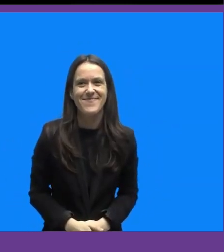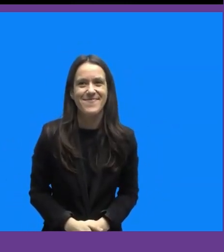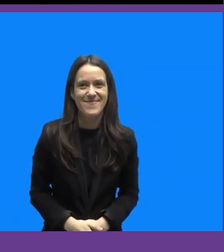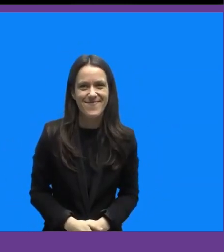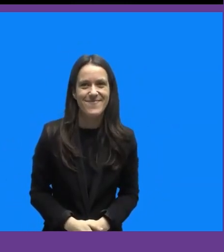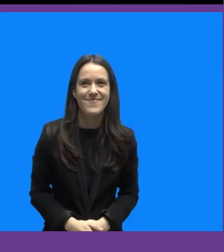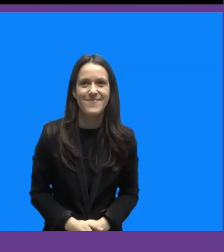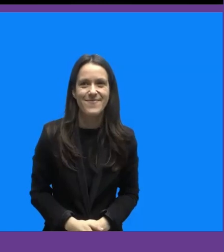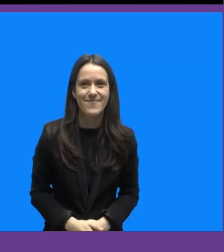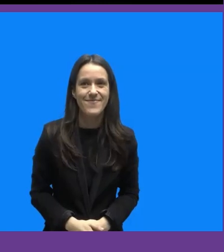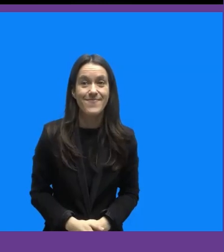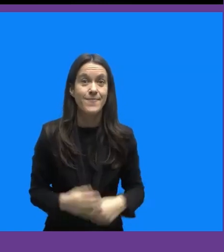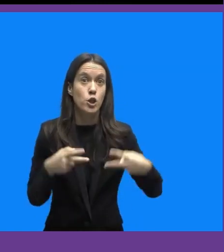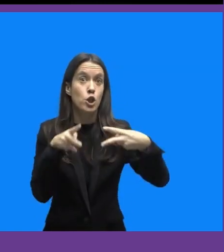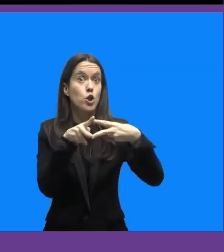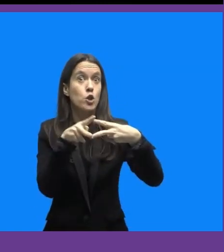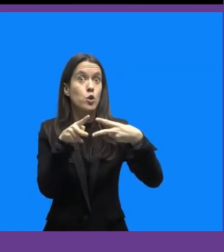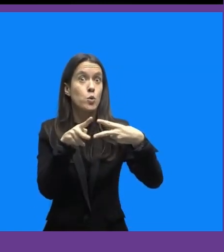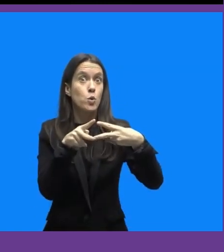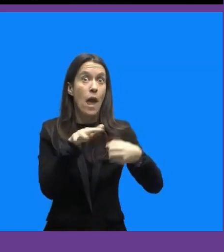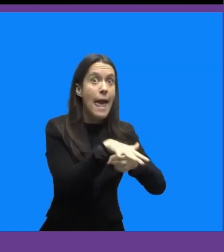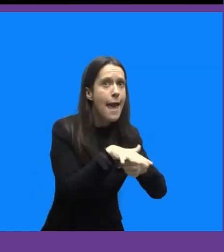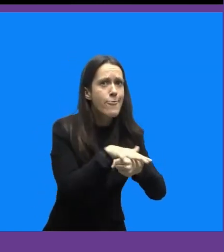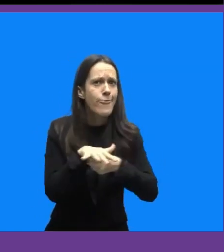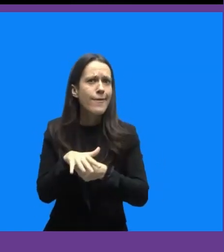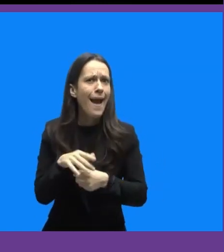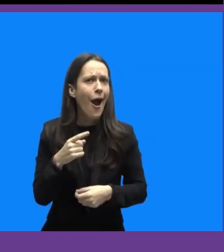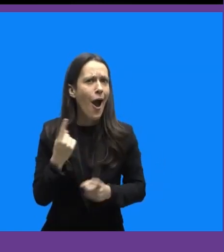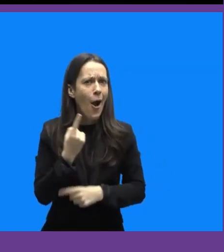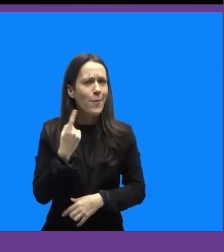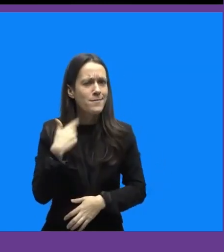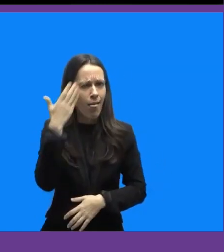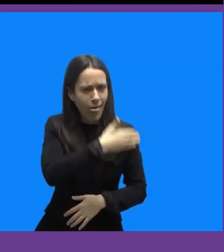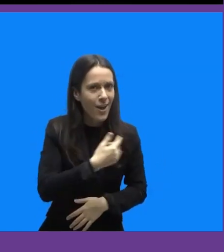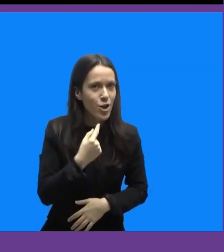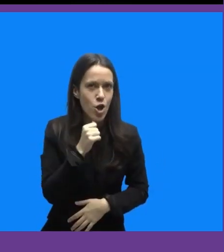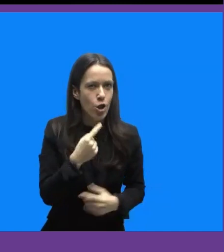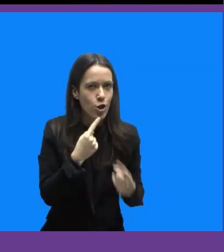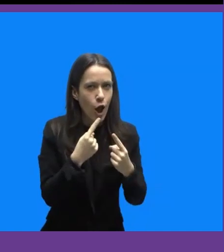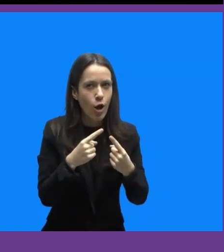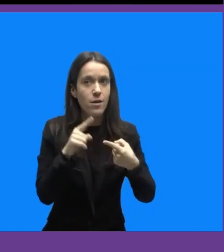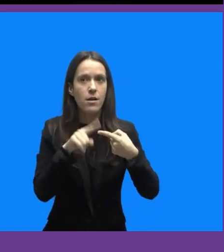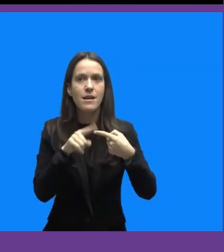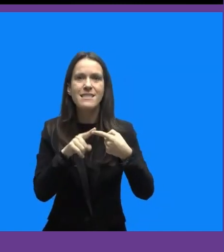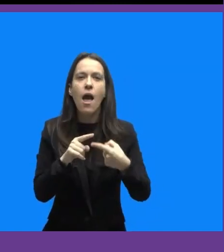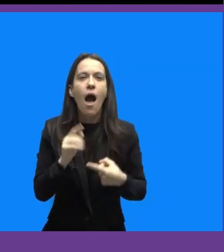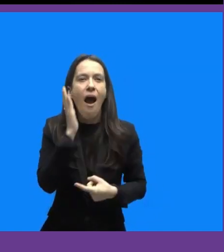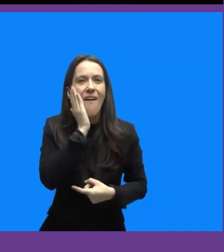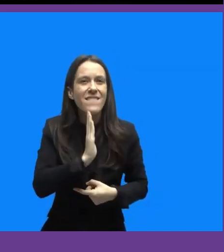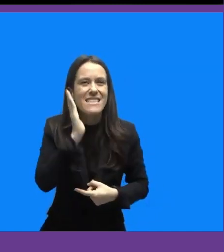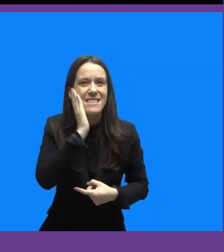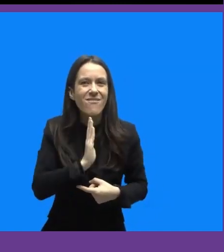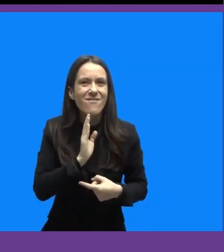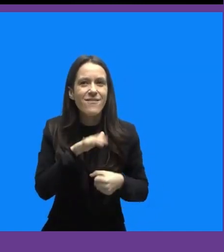57. 2 domains hardly ever mentioned of, which is talking about the affective domain. And we see this,